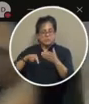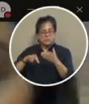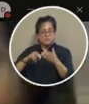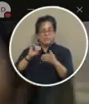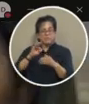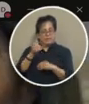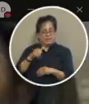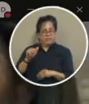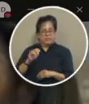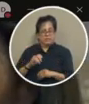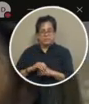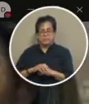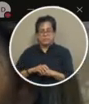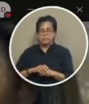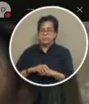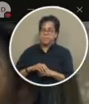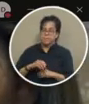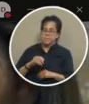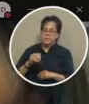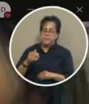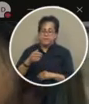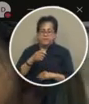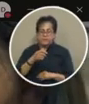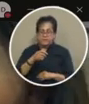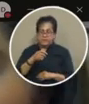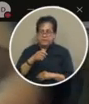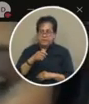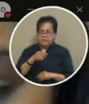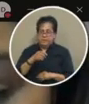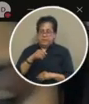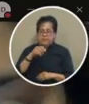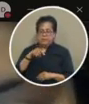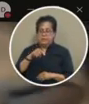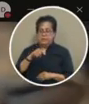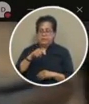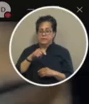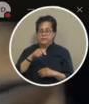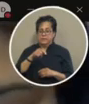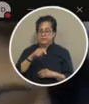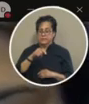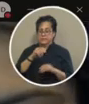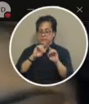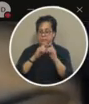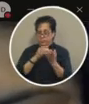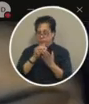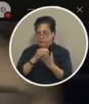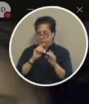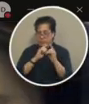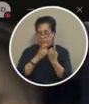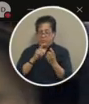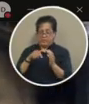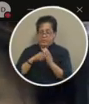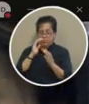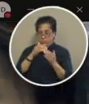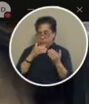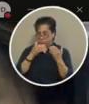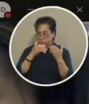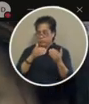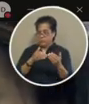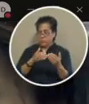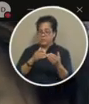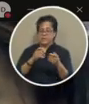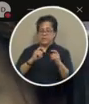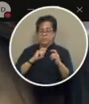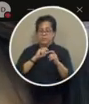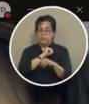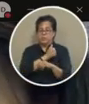any. So, Mayor, members of council, this would actually be moving forward. It would grant me the authority